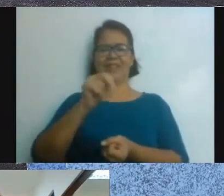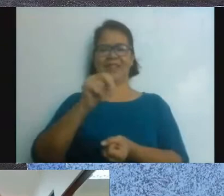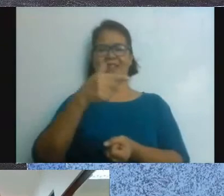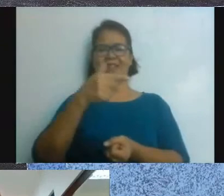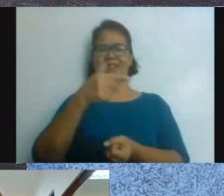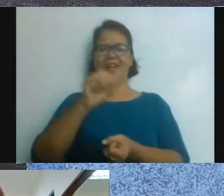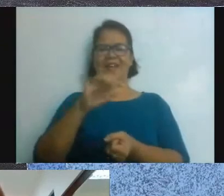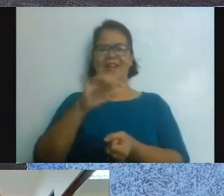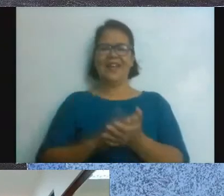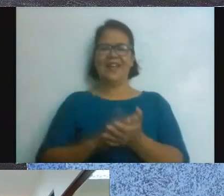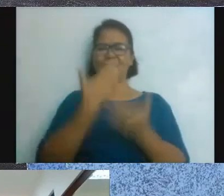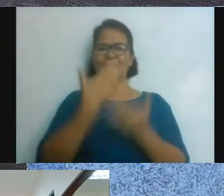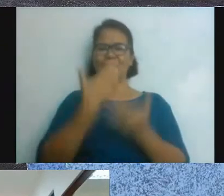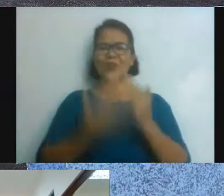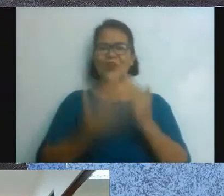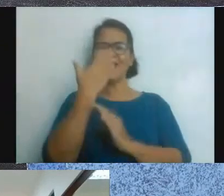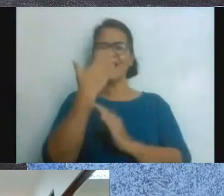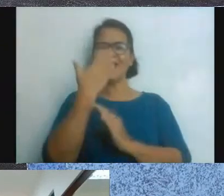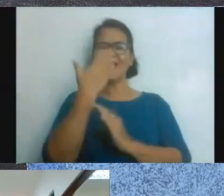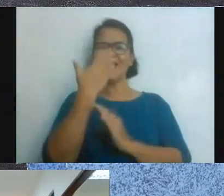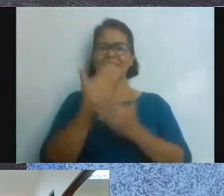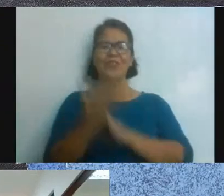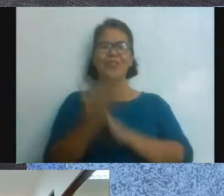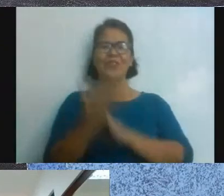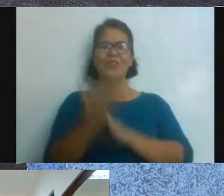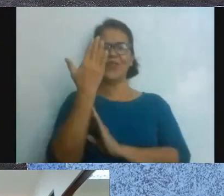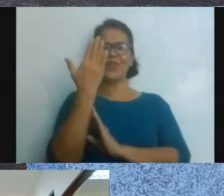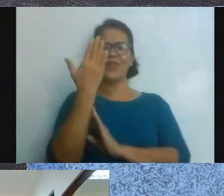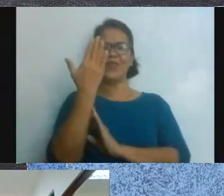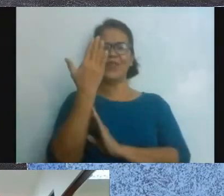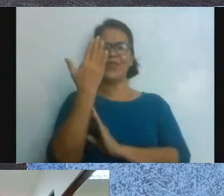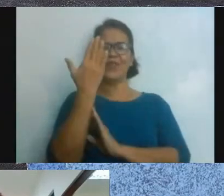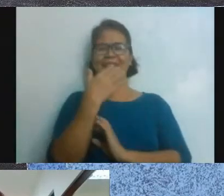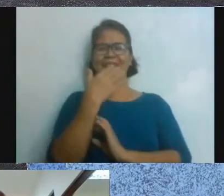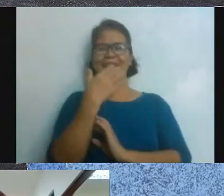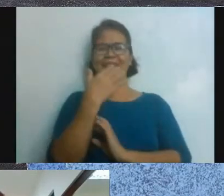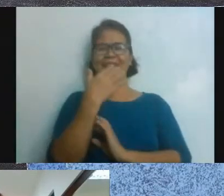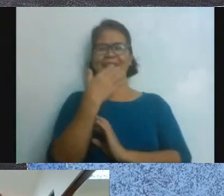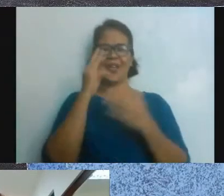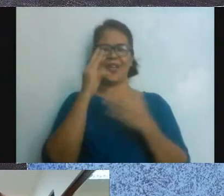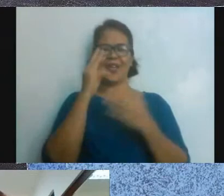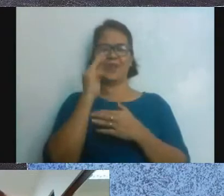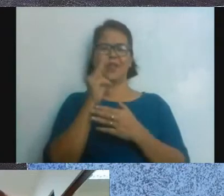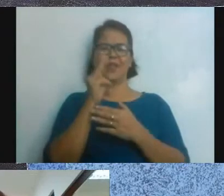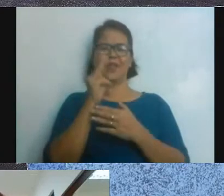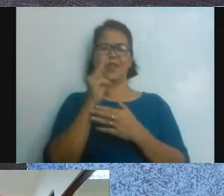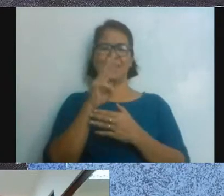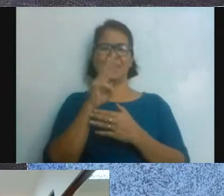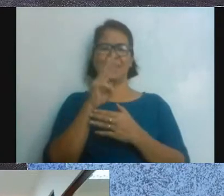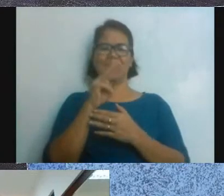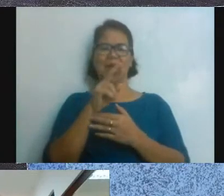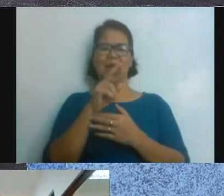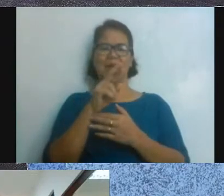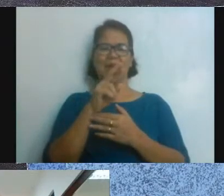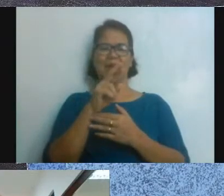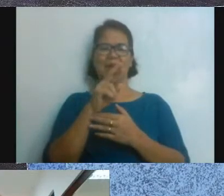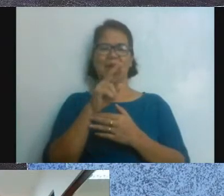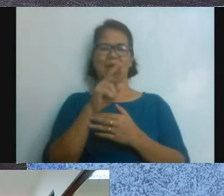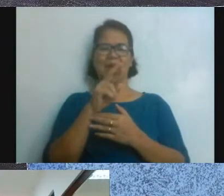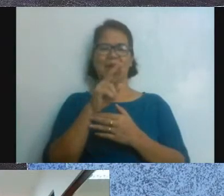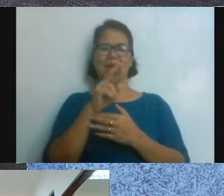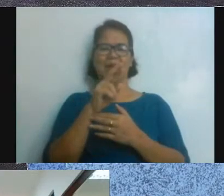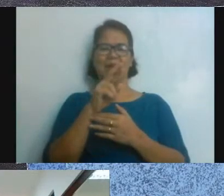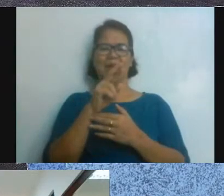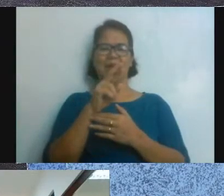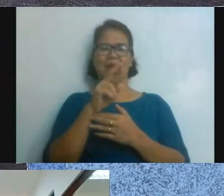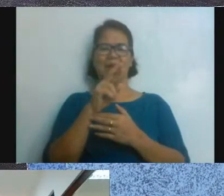morning, Philippines. Thank you, Miss Mary. Welcome to another exciting, and if I may